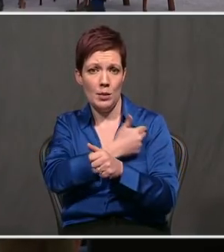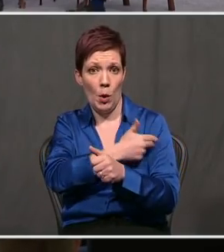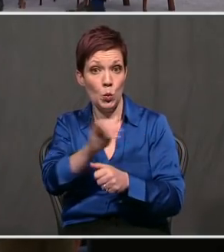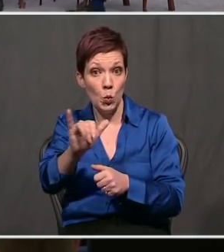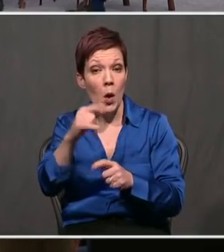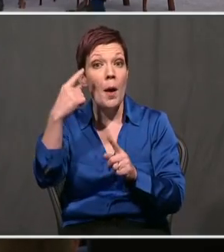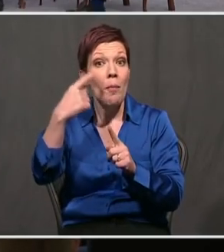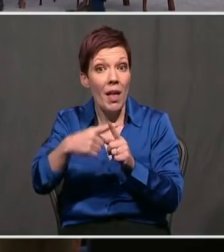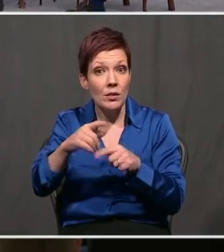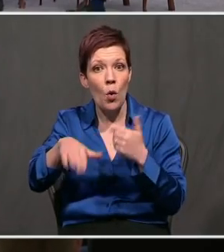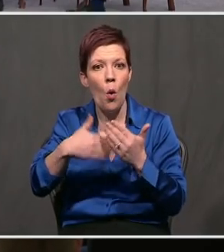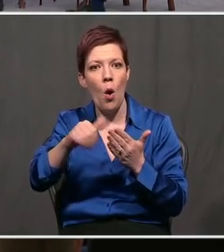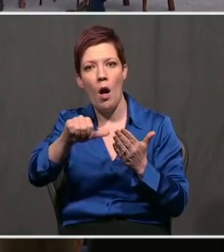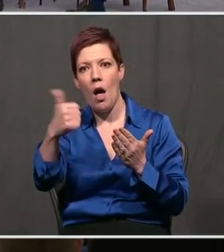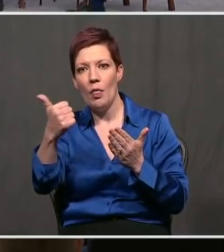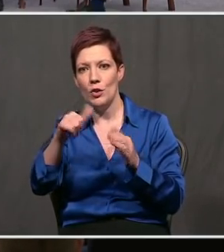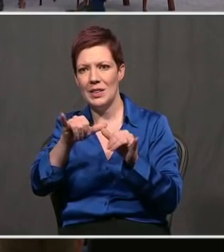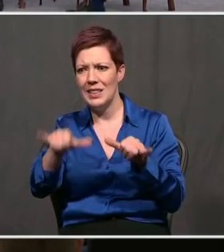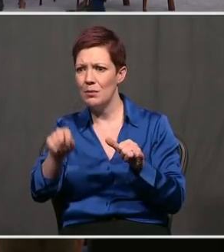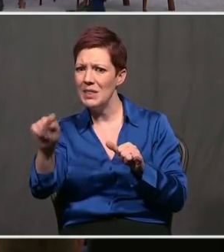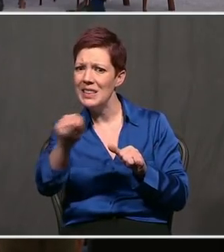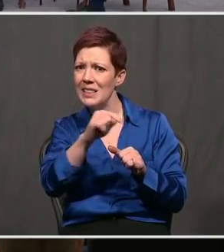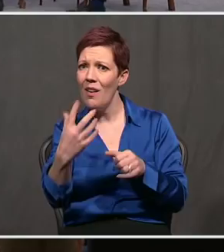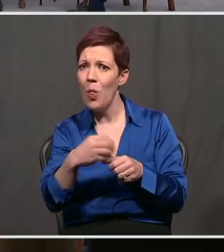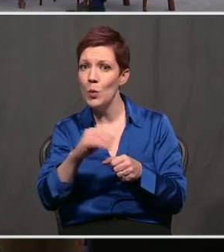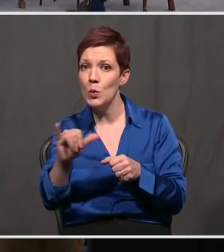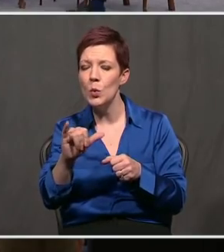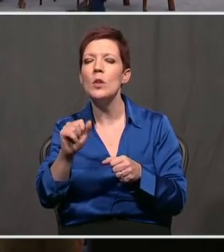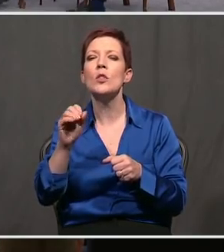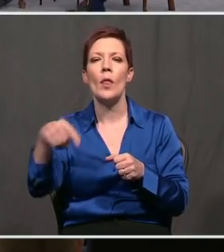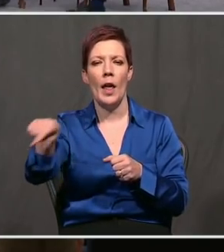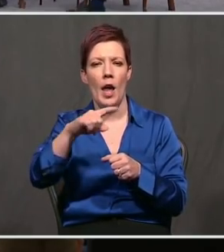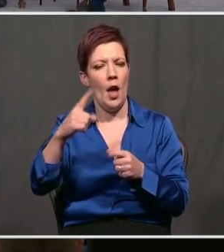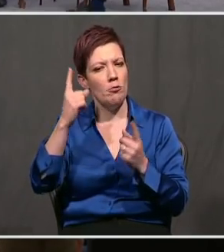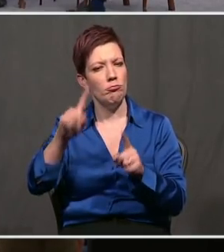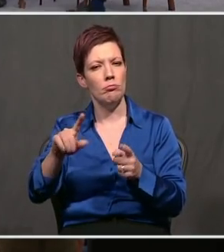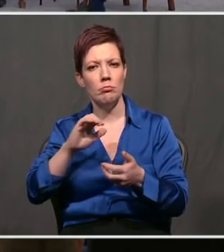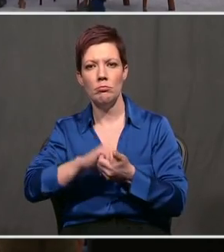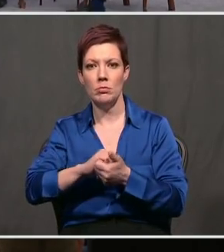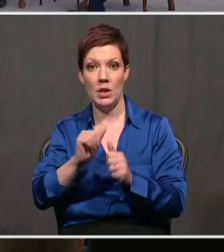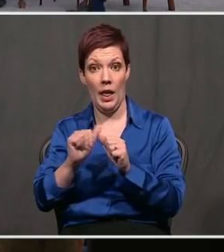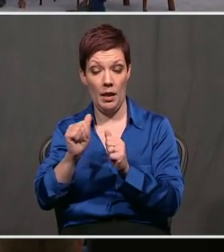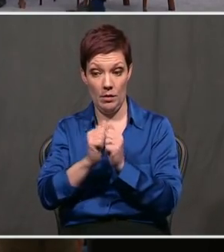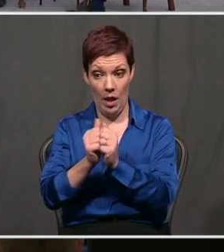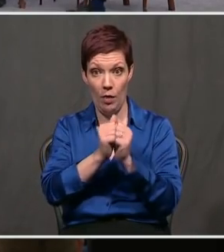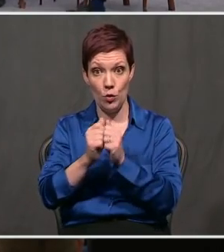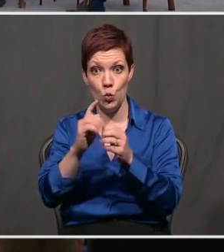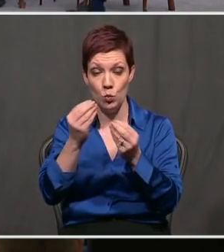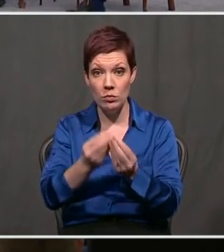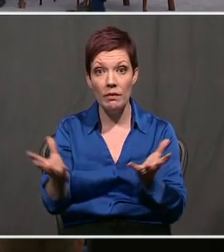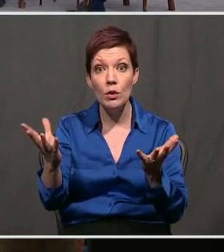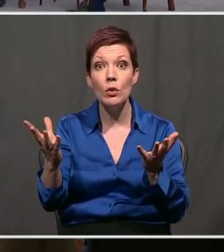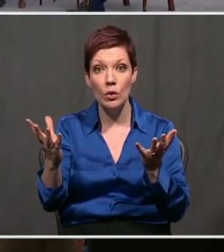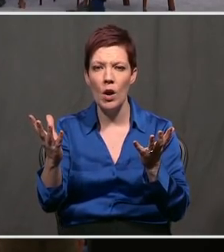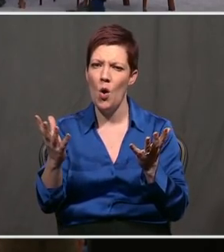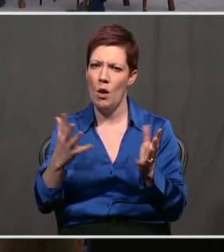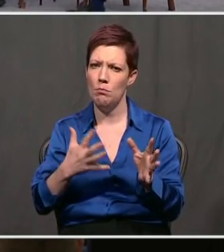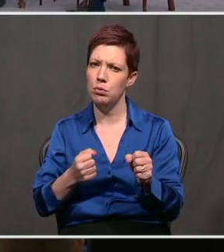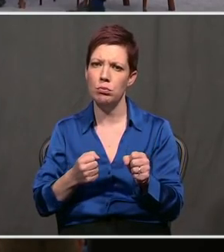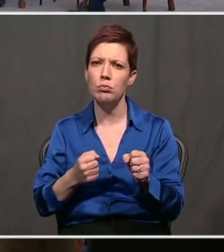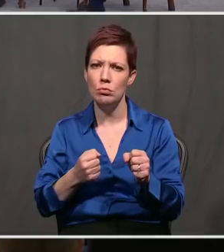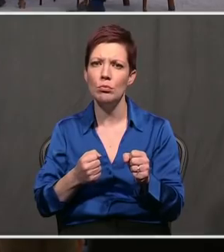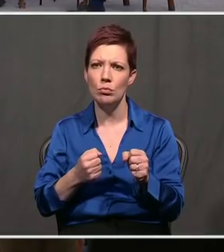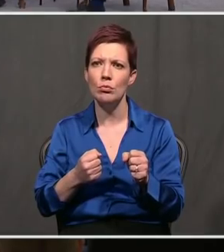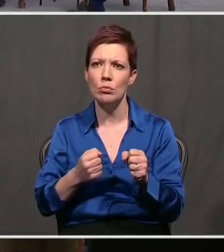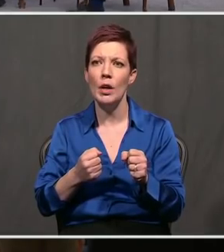want all the other systems. And so they're like, oh, absolutely. So they're all working together. And I think they're going to be able to deliver it, pretty expeditiously,